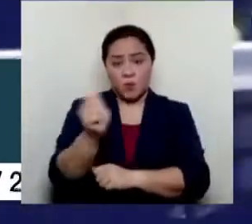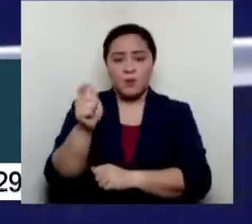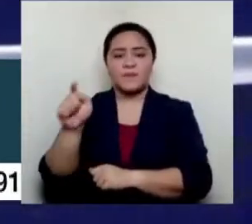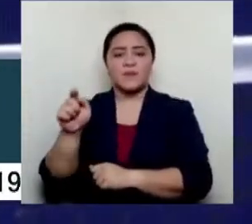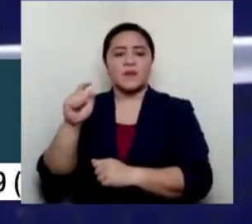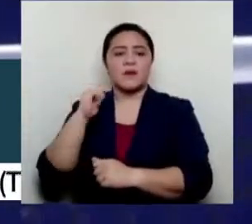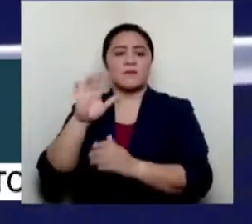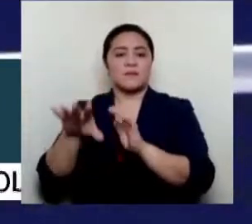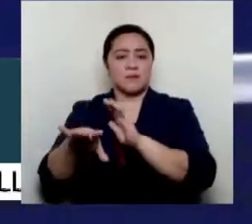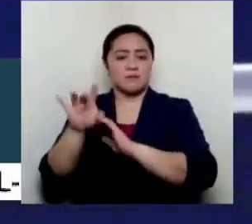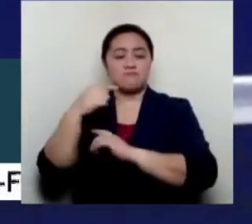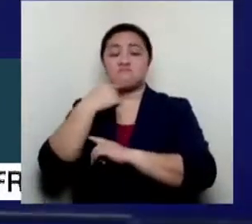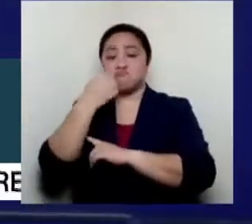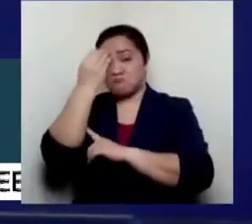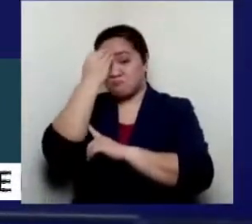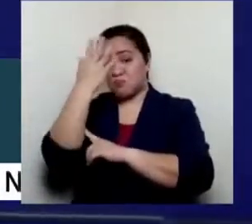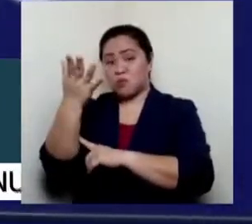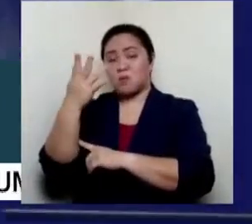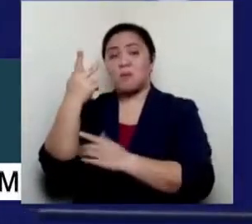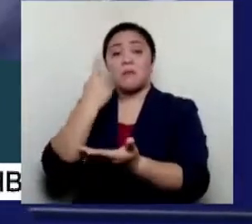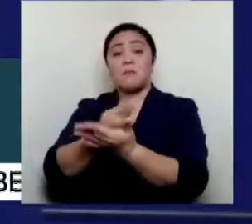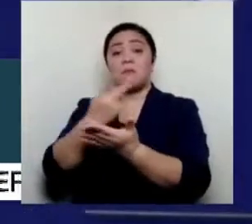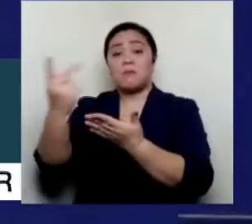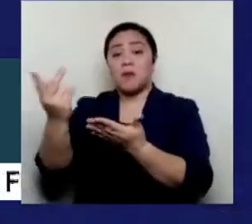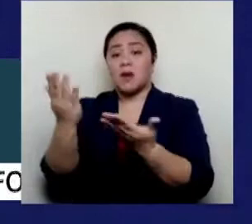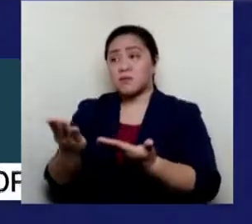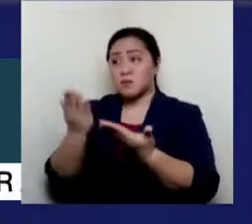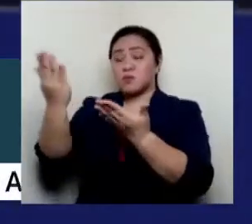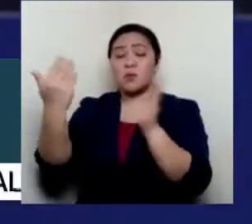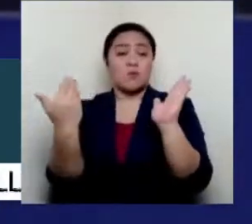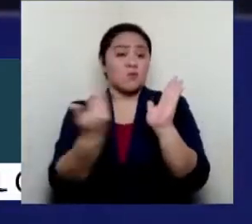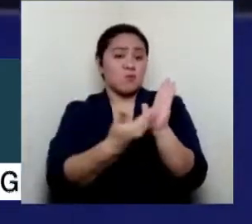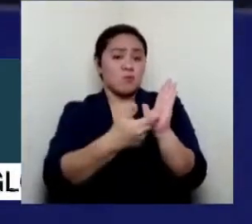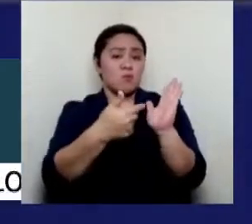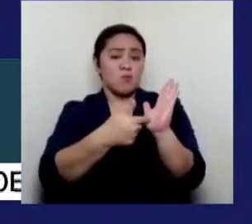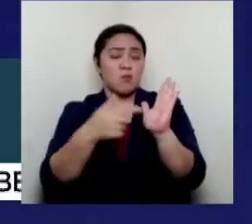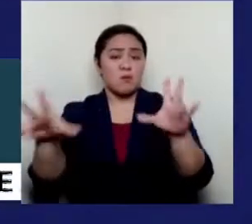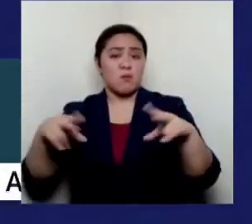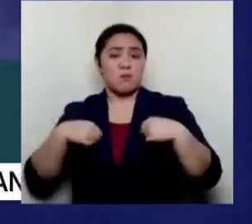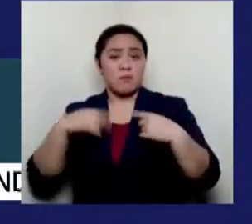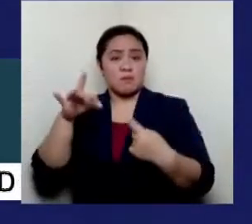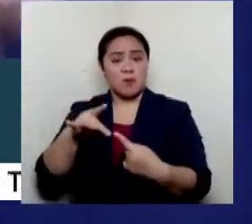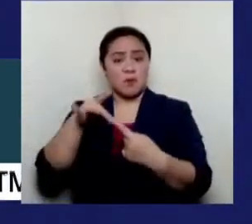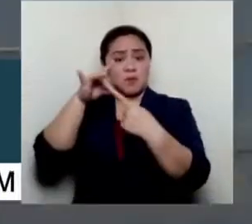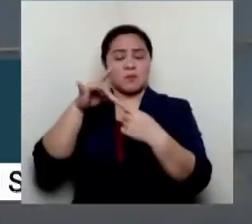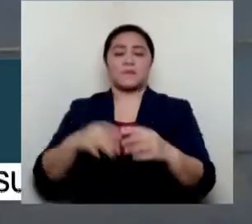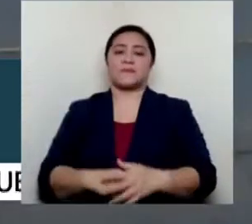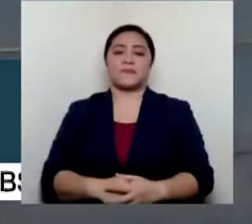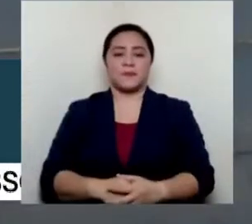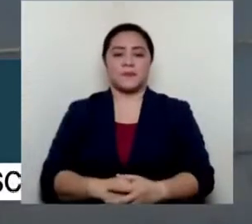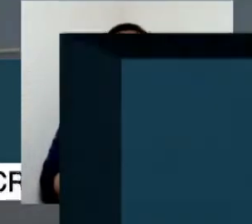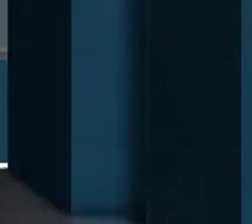Morrison says Djokovic failed to provide sufficient proof to receive that exemption.